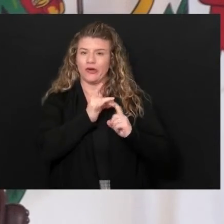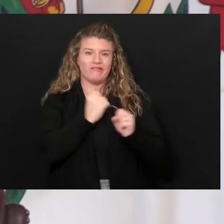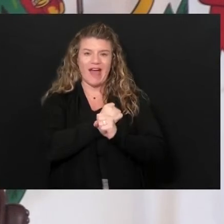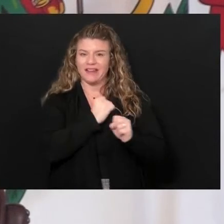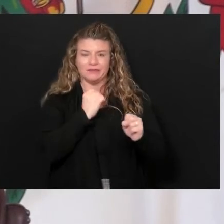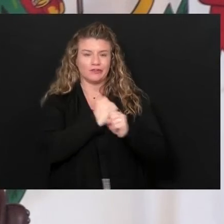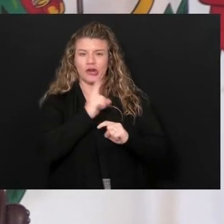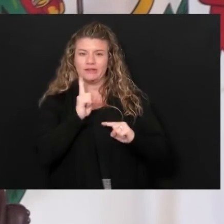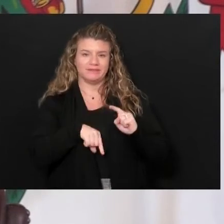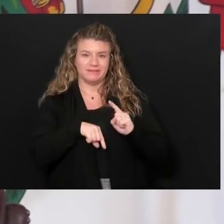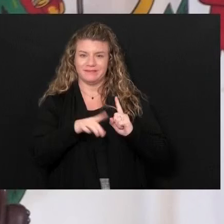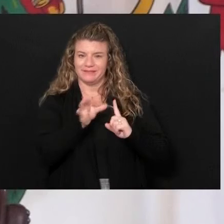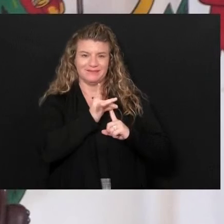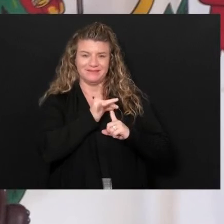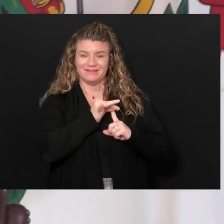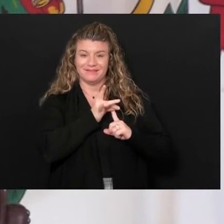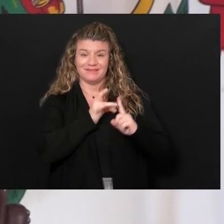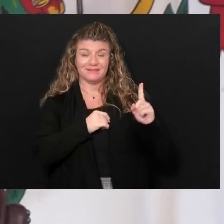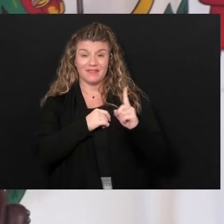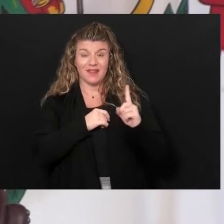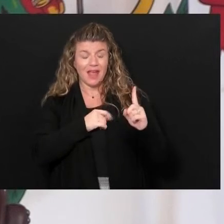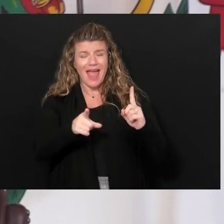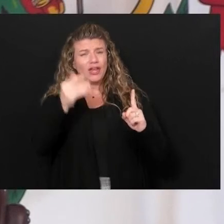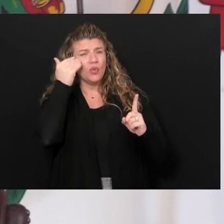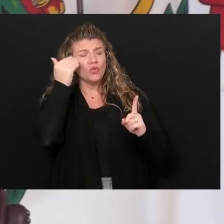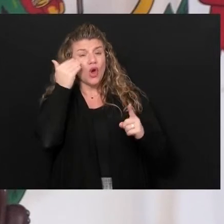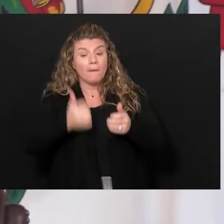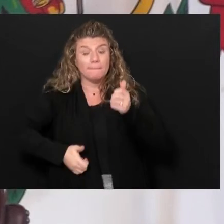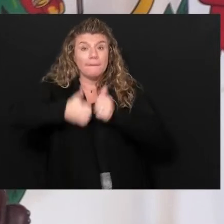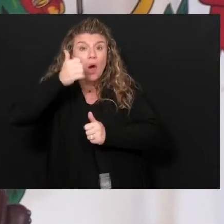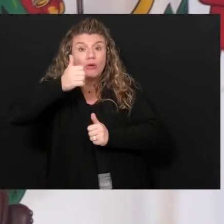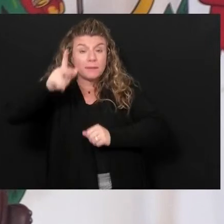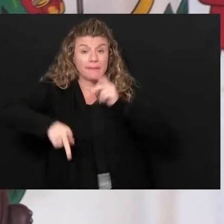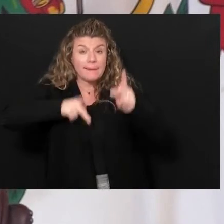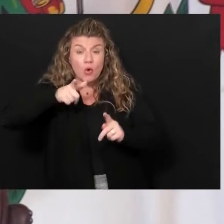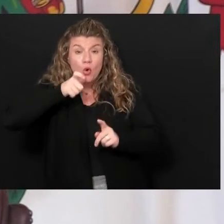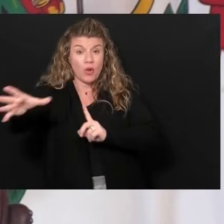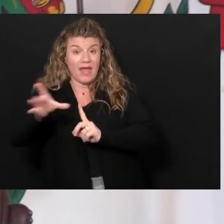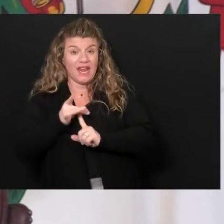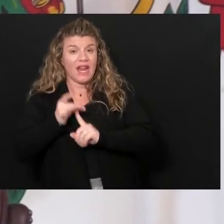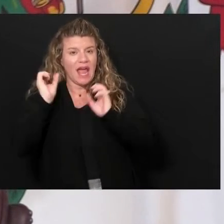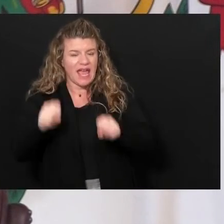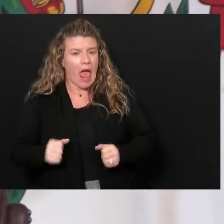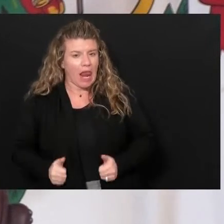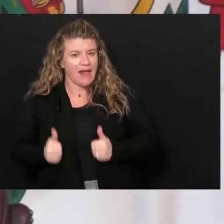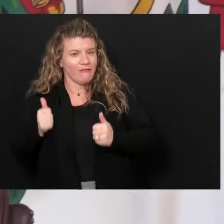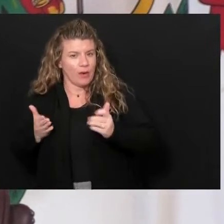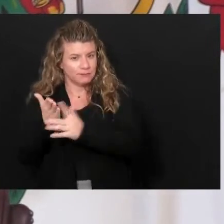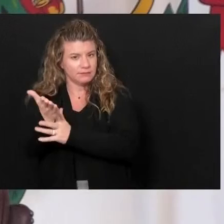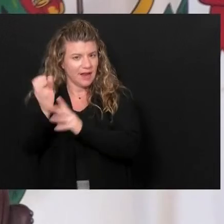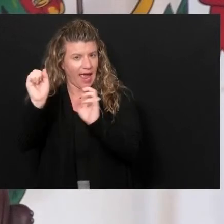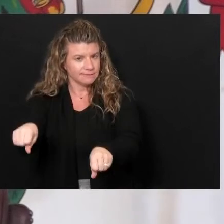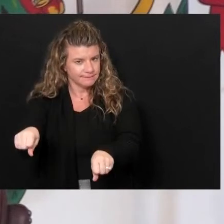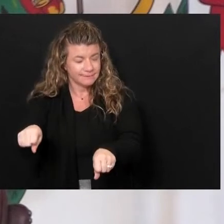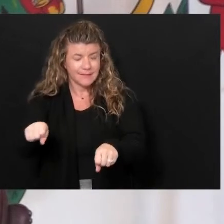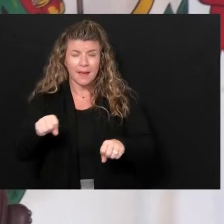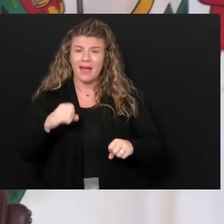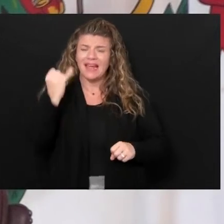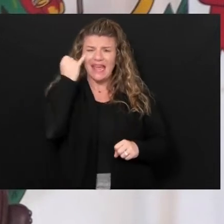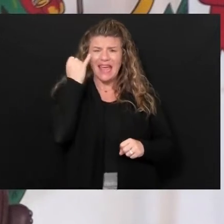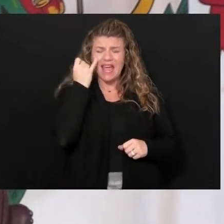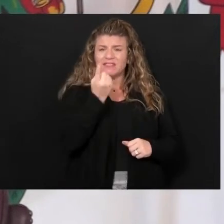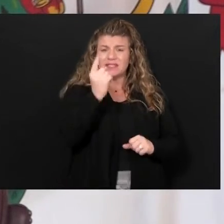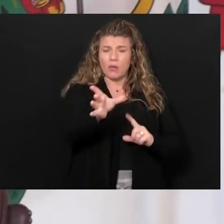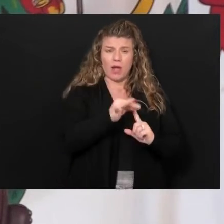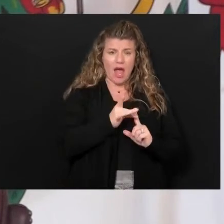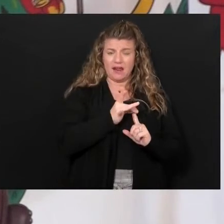Now, we all know that most people that get it are able to survive. But if one of your loved ones were to get this and they